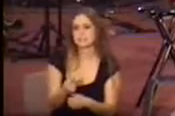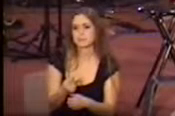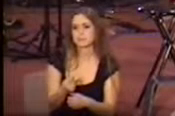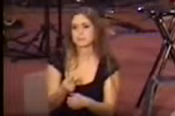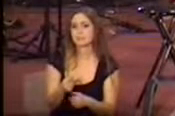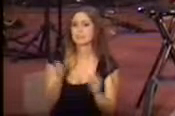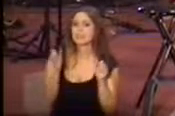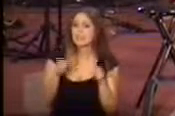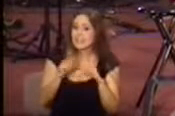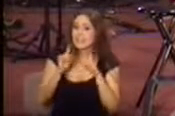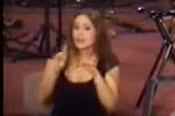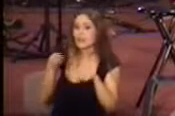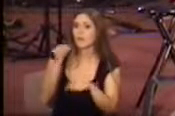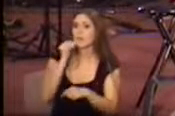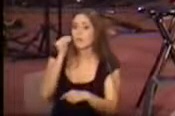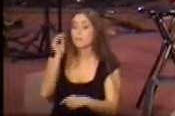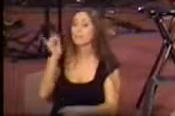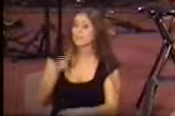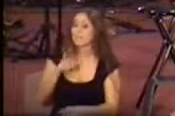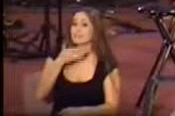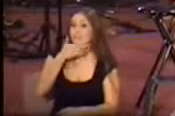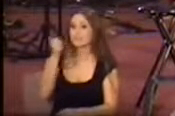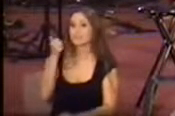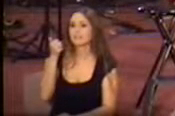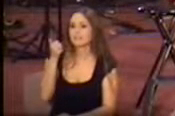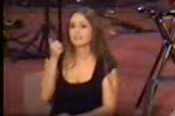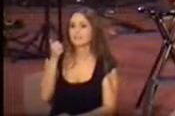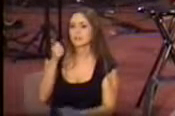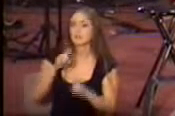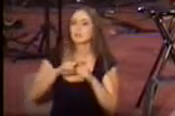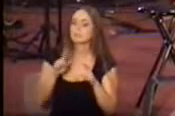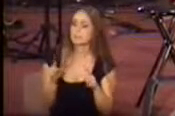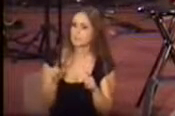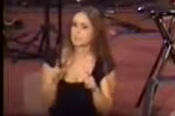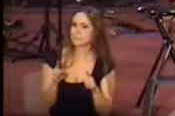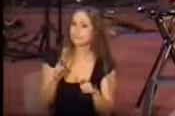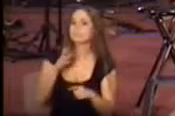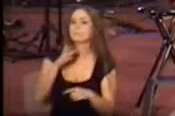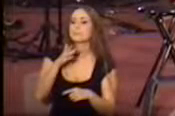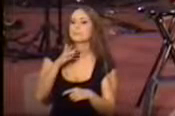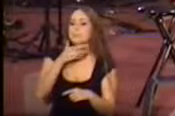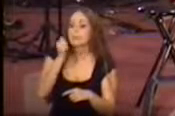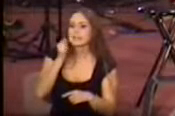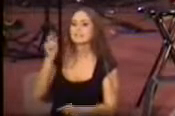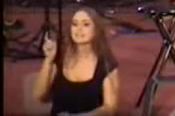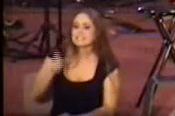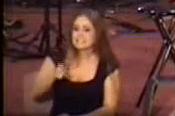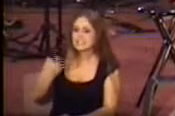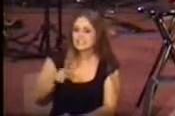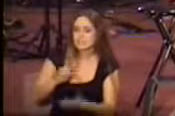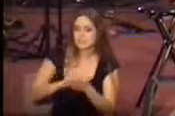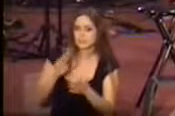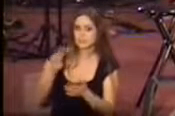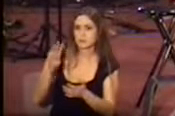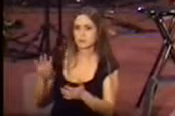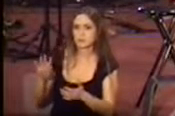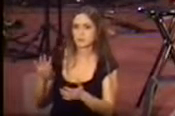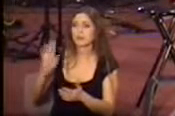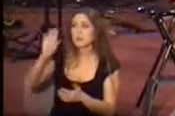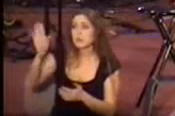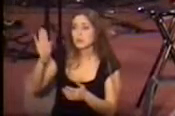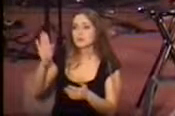go home. That would be much better. But he says here, it's better, it's necessary, in verse 24, for your sake that